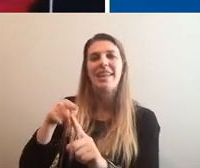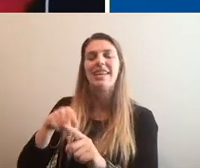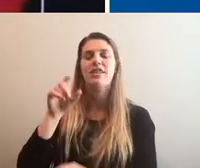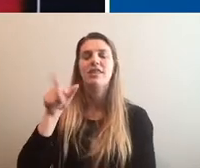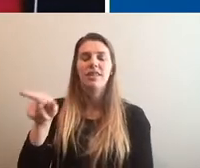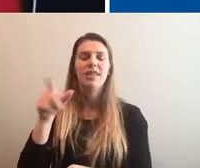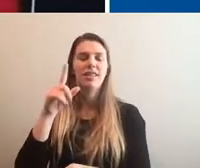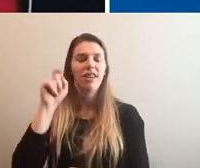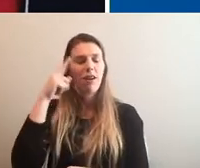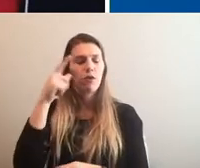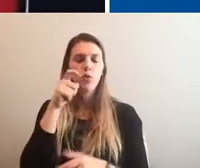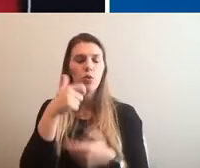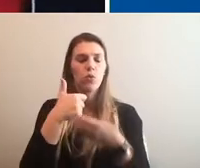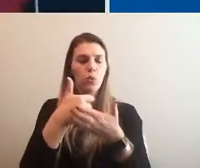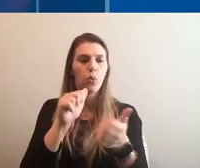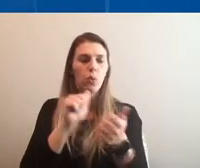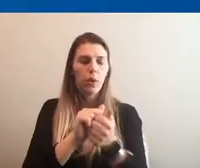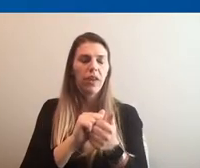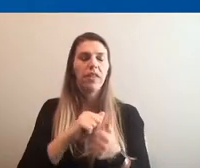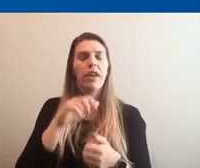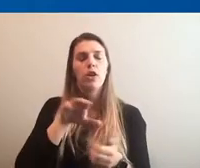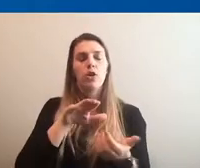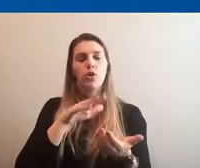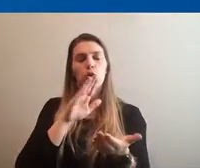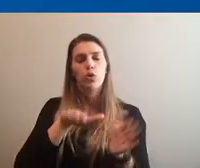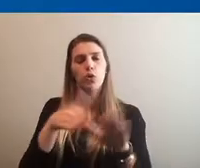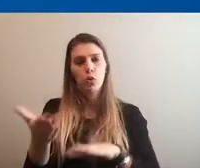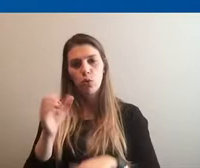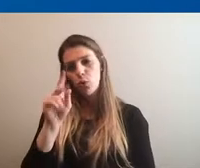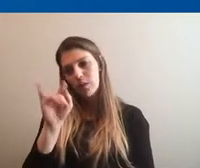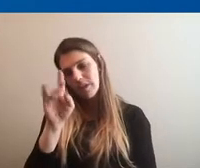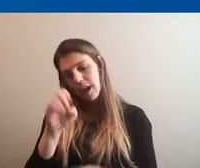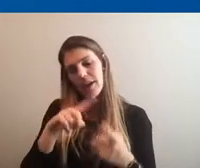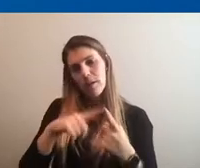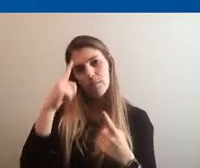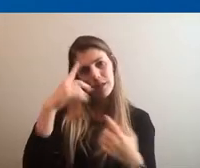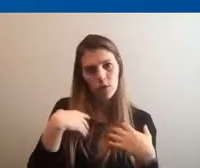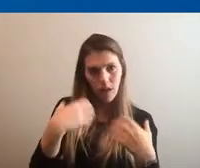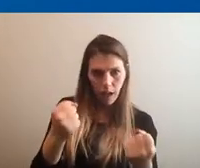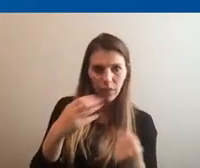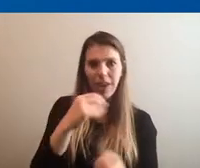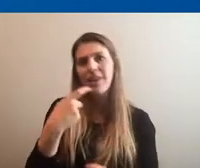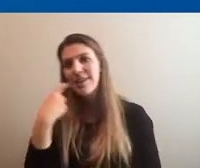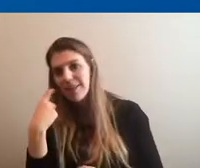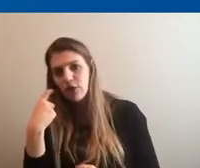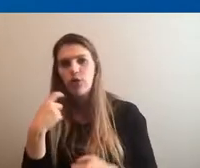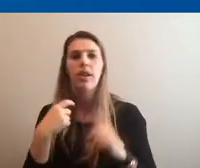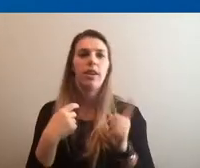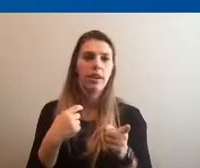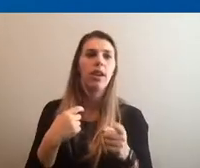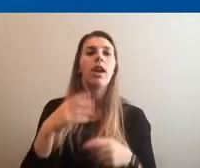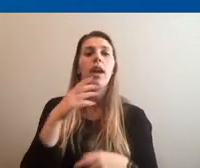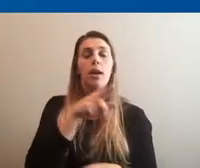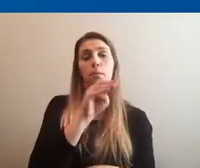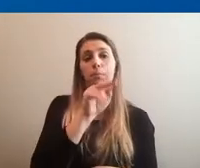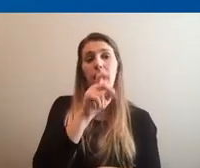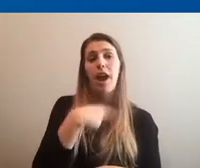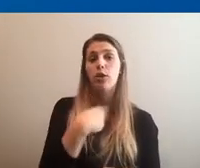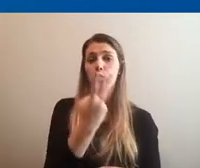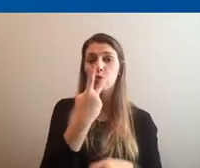government for mental health, addiction, and suicide. Think of the linkage, mental health, addiction, and suicide. Mike has two